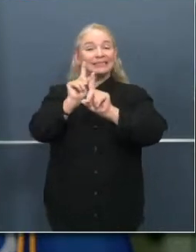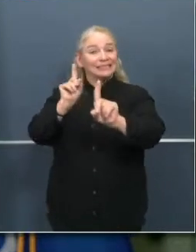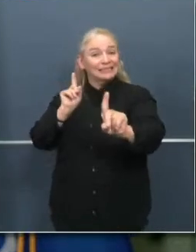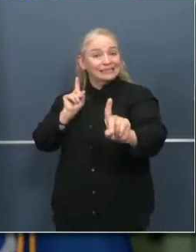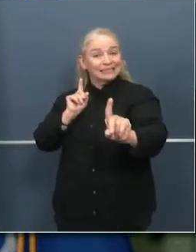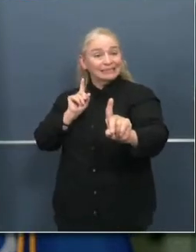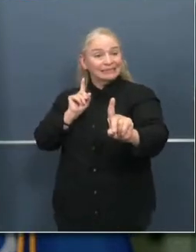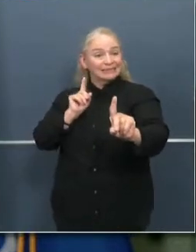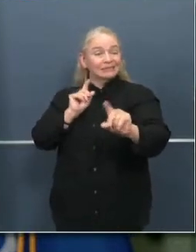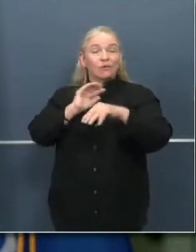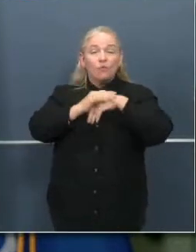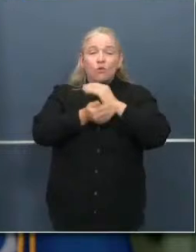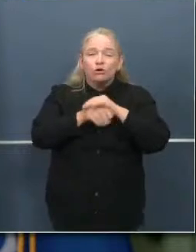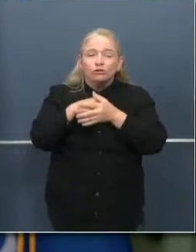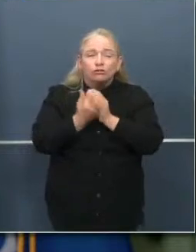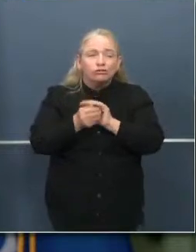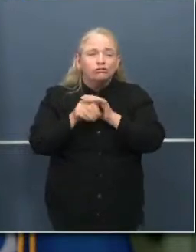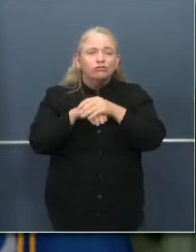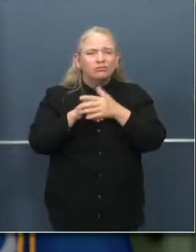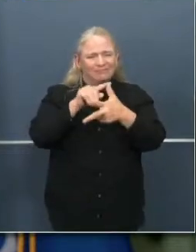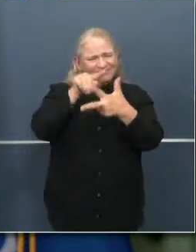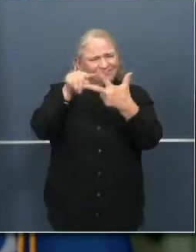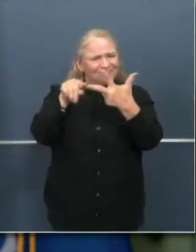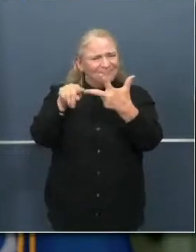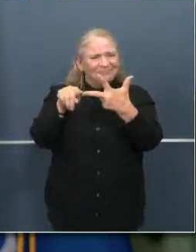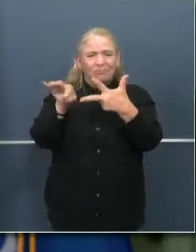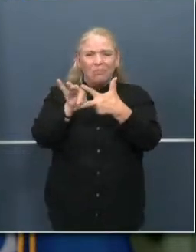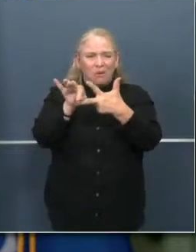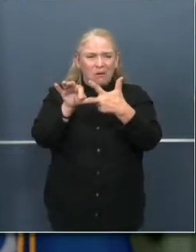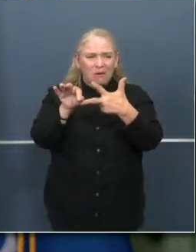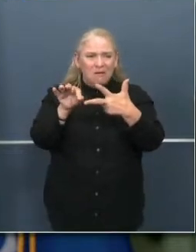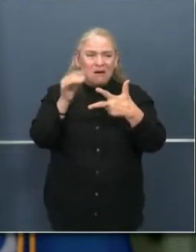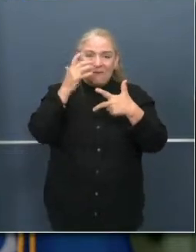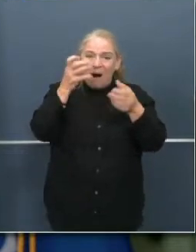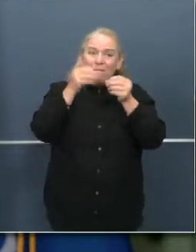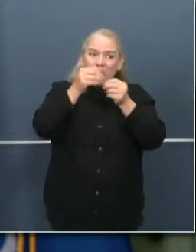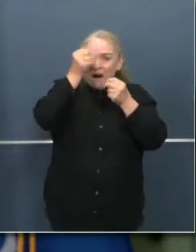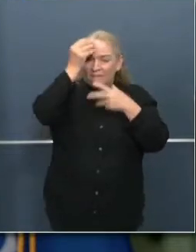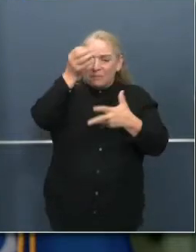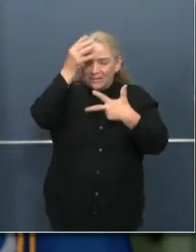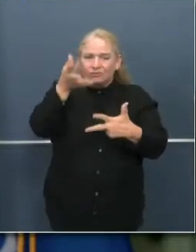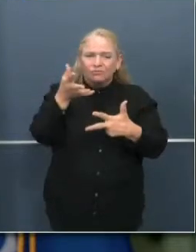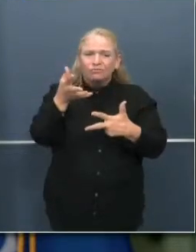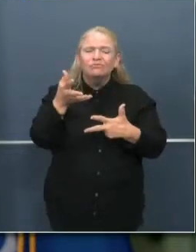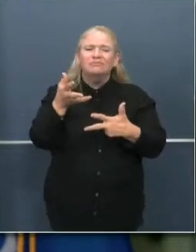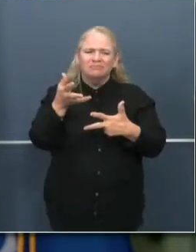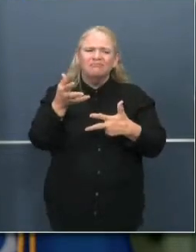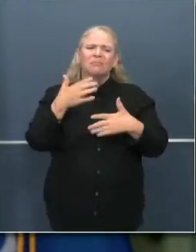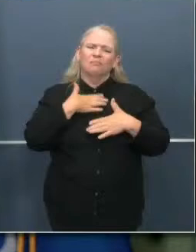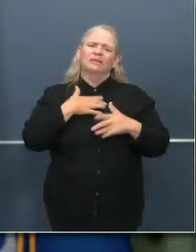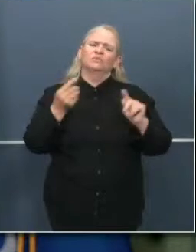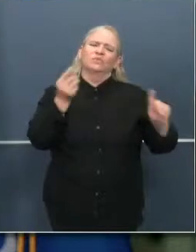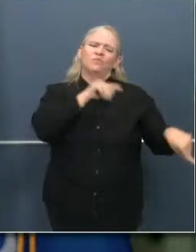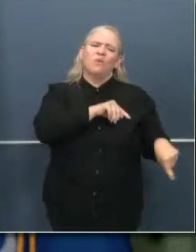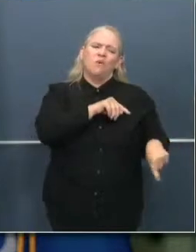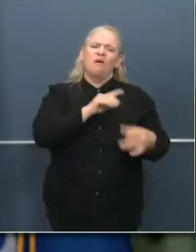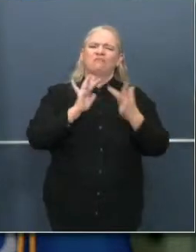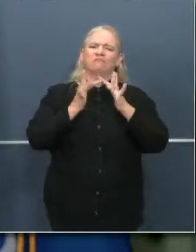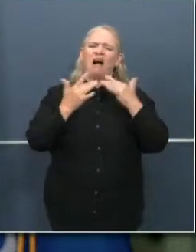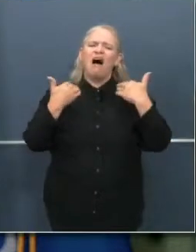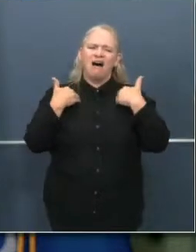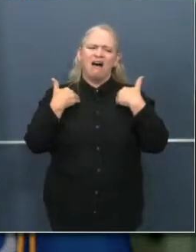more information on how you can get tested, more information of how you can learn more, avail yourselves to